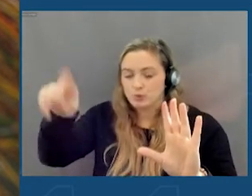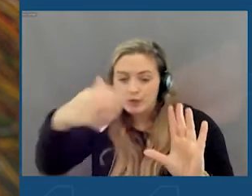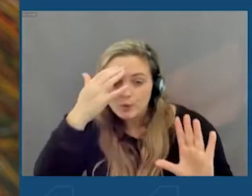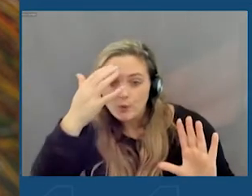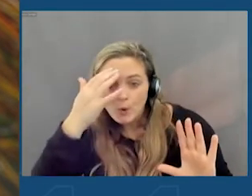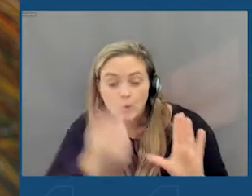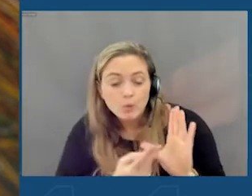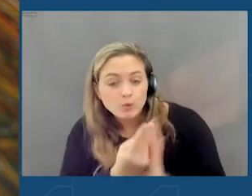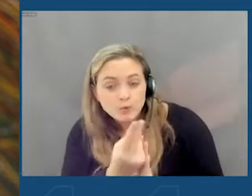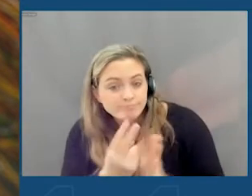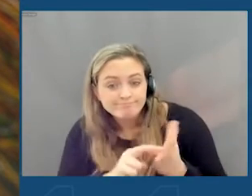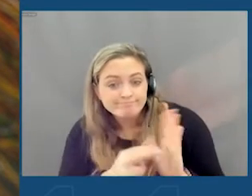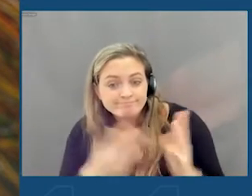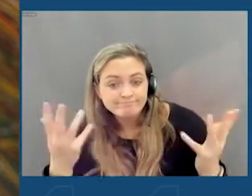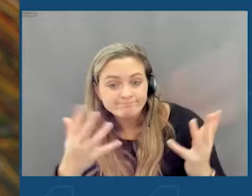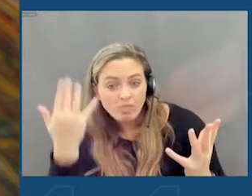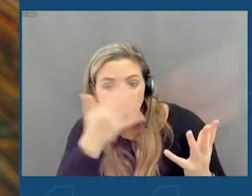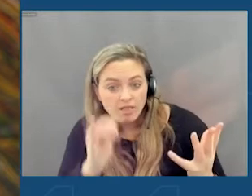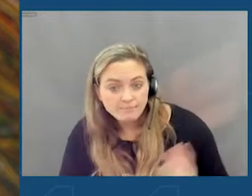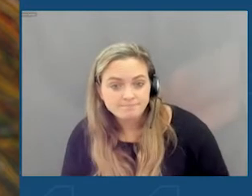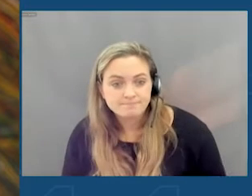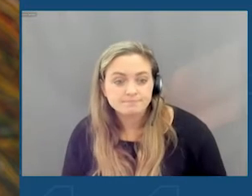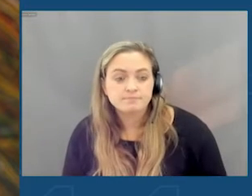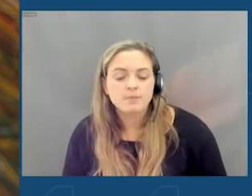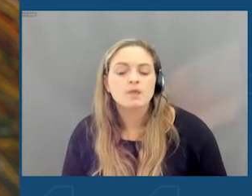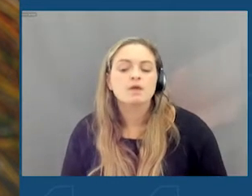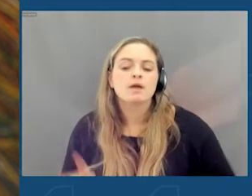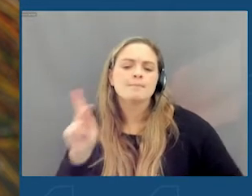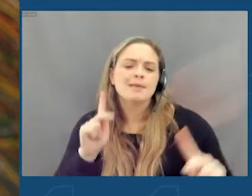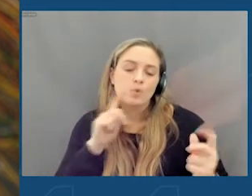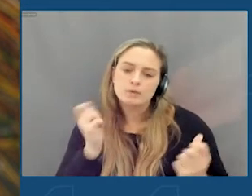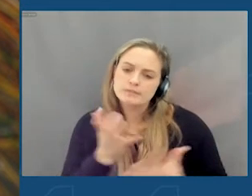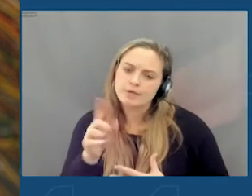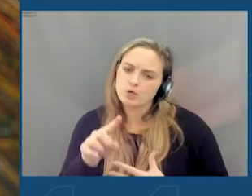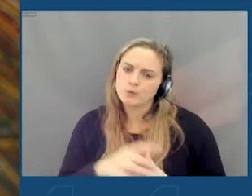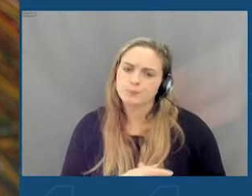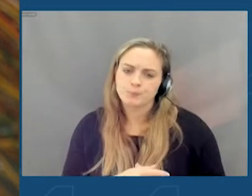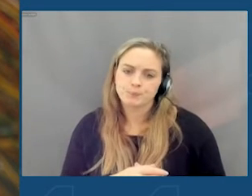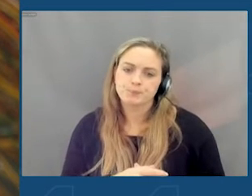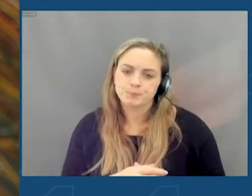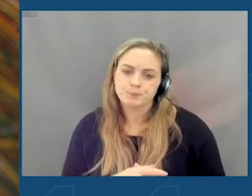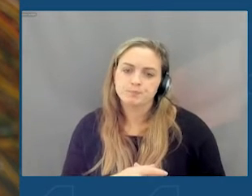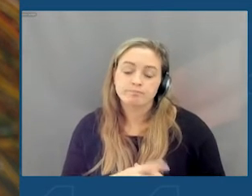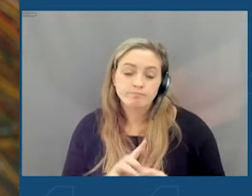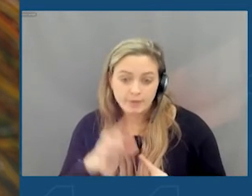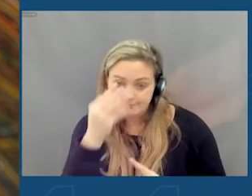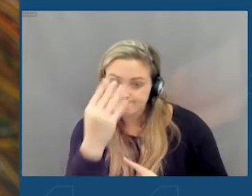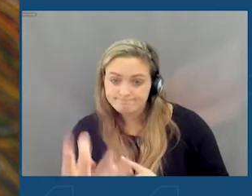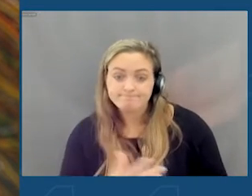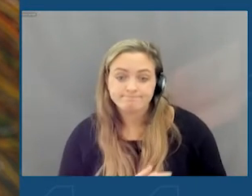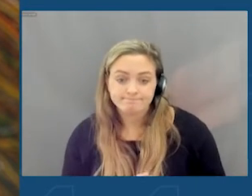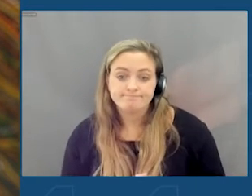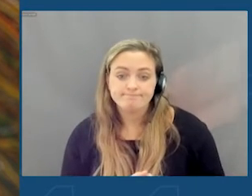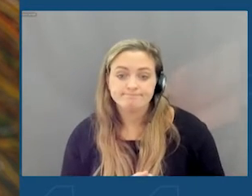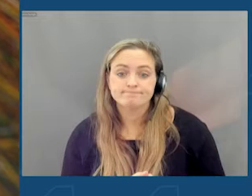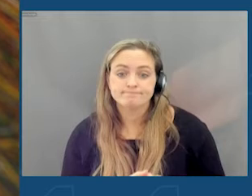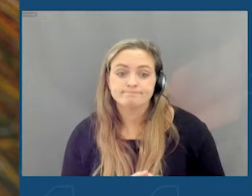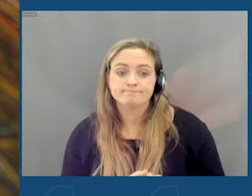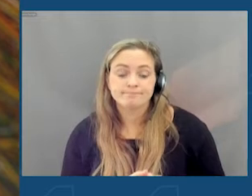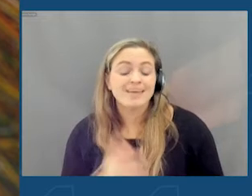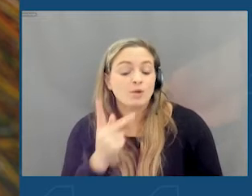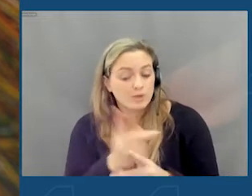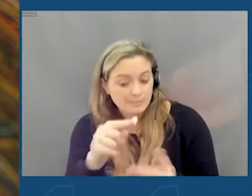truth is, and I'm telling you right now. There are people who want to scare you, but I'll tell you the truth, and I'll keep you